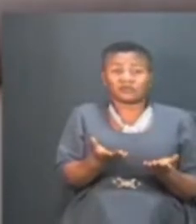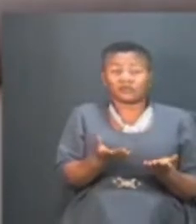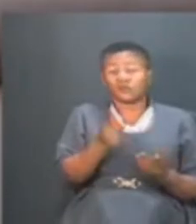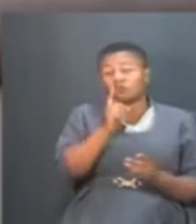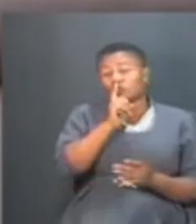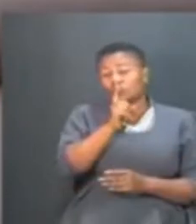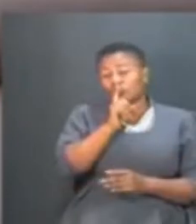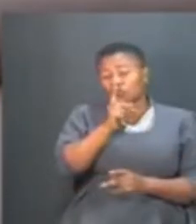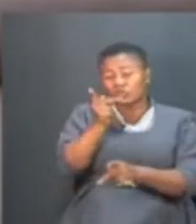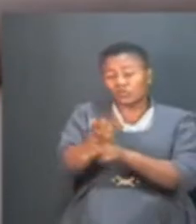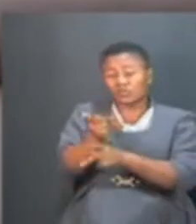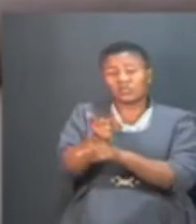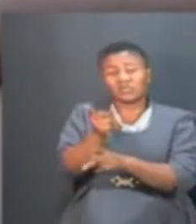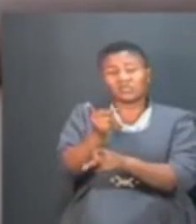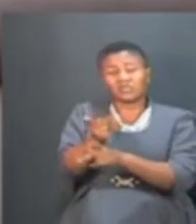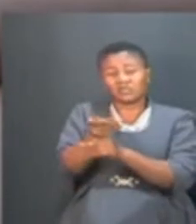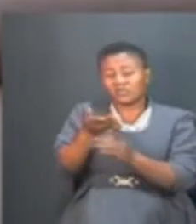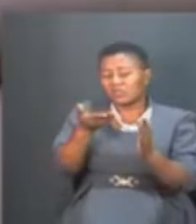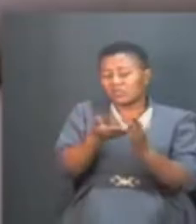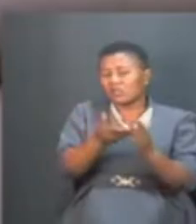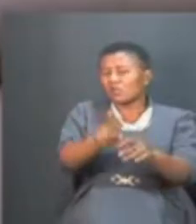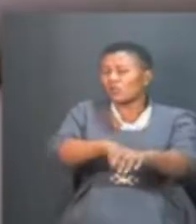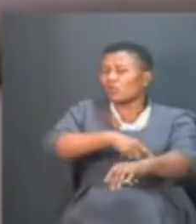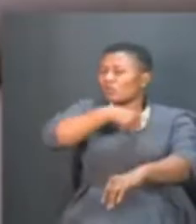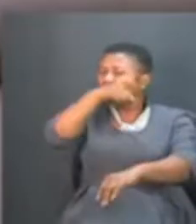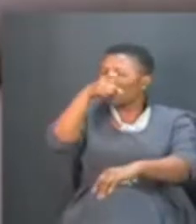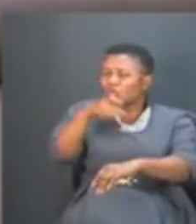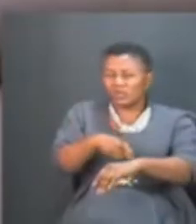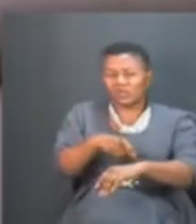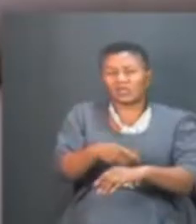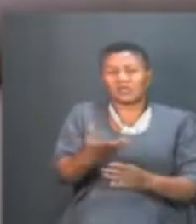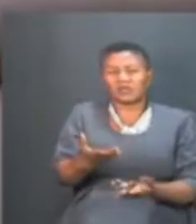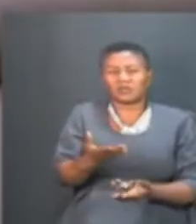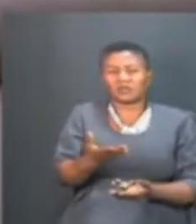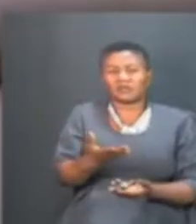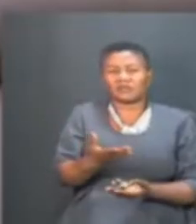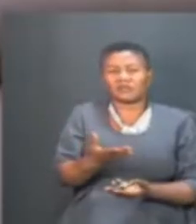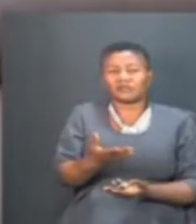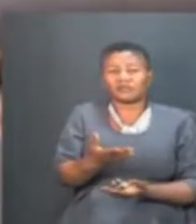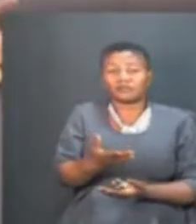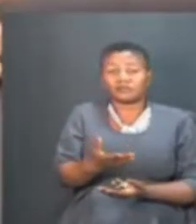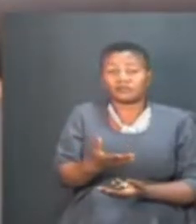on the order paper for a very long time. Roxanne,